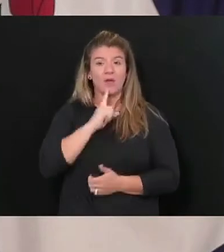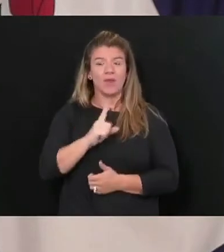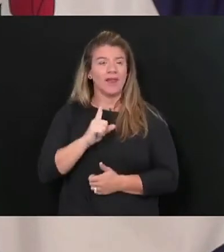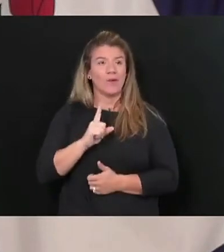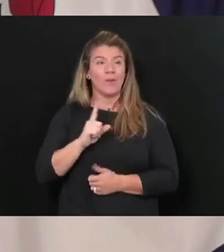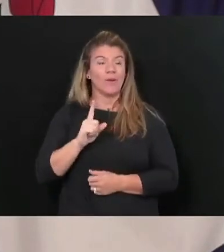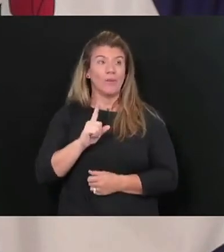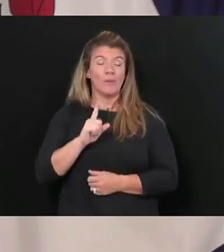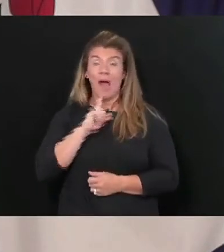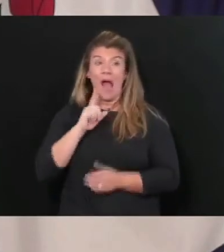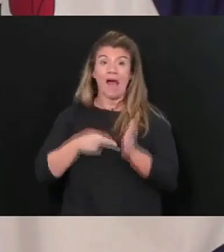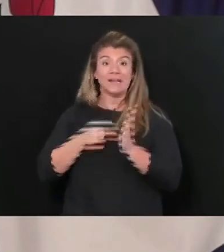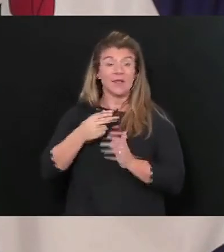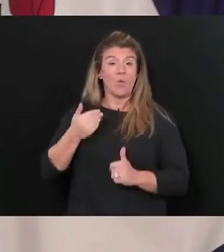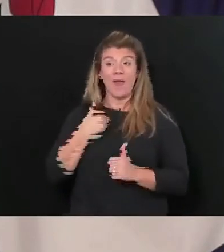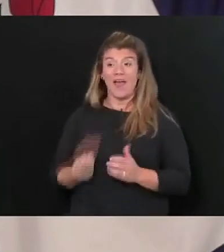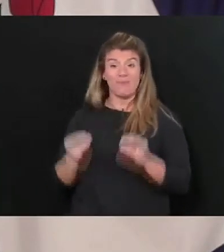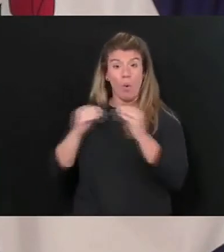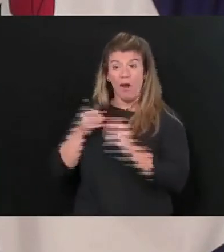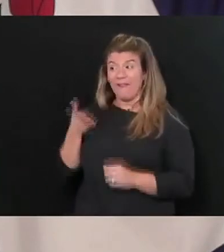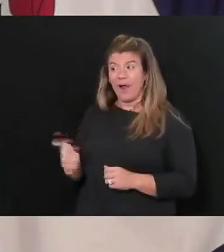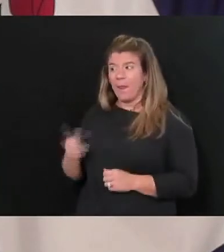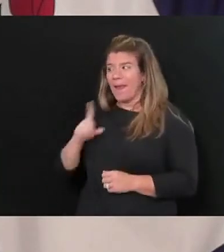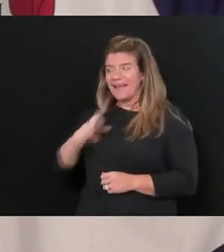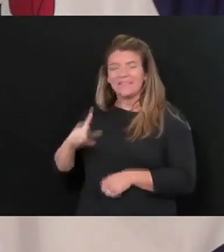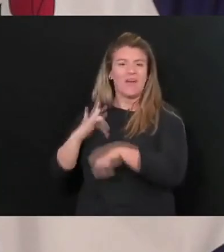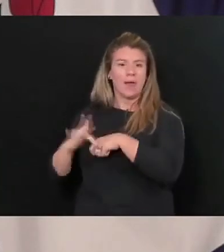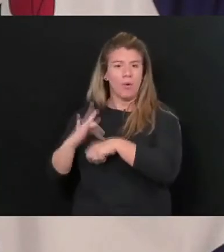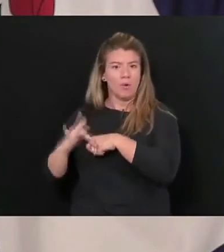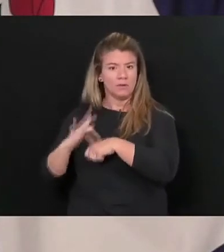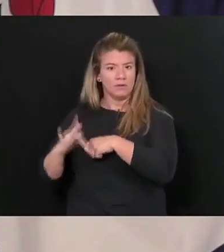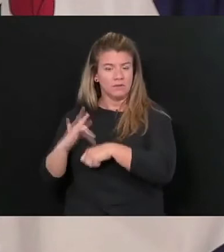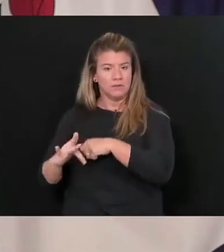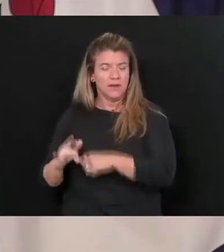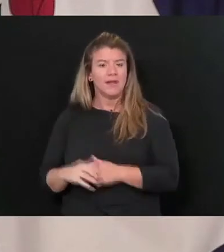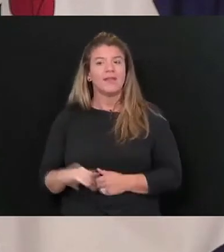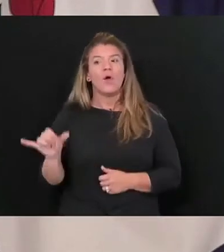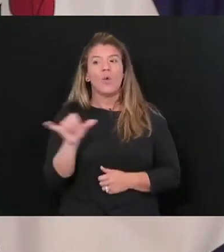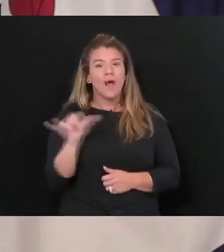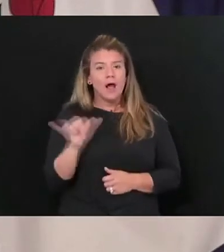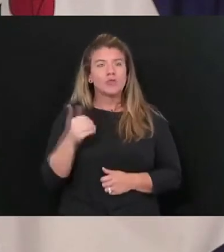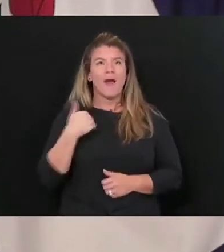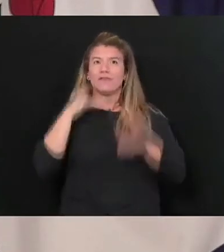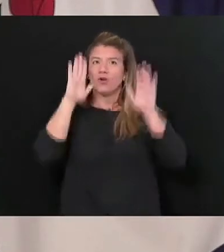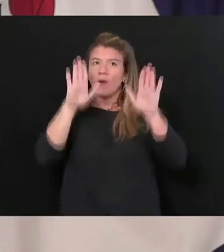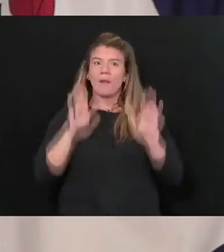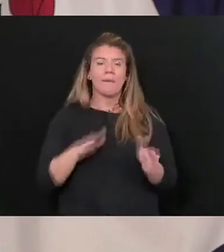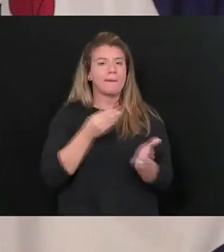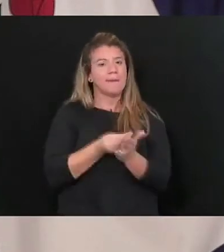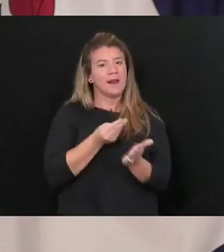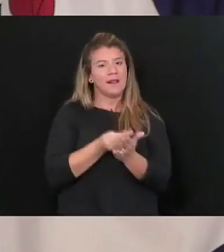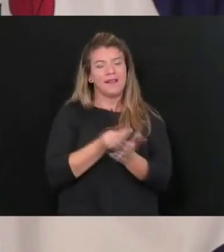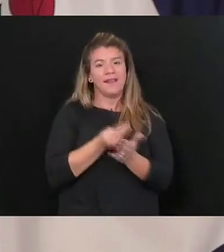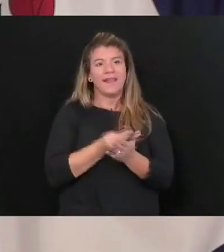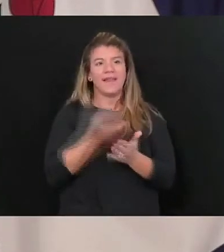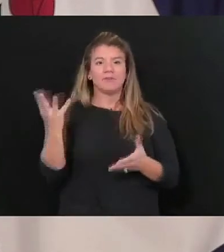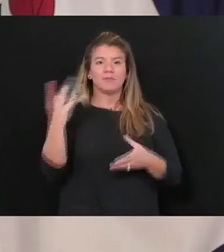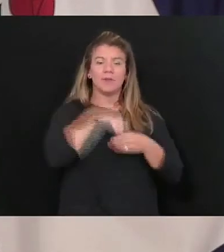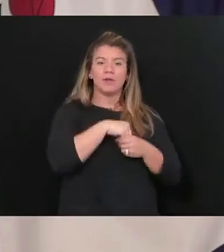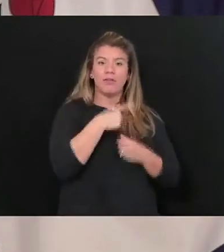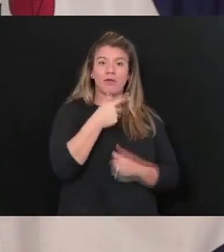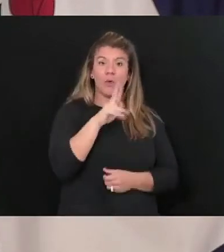additional monies there that can be available to us. And then we have also an incredible amount of dollars that came into the grant